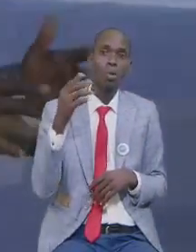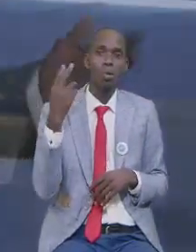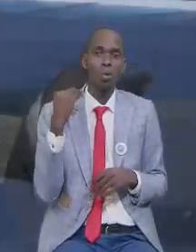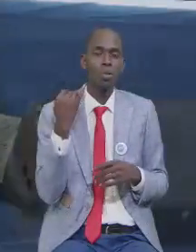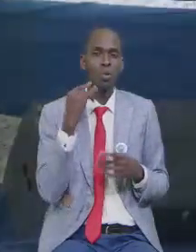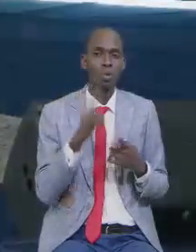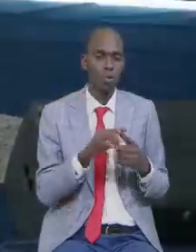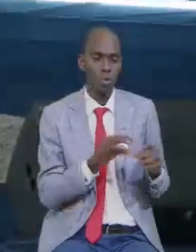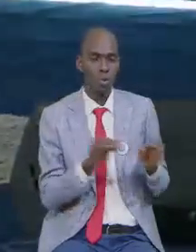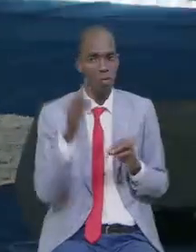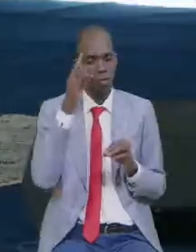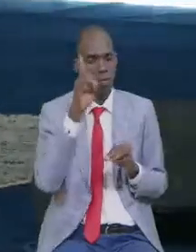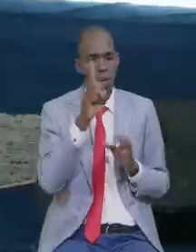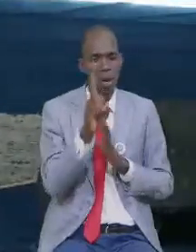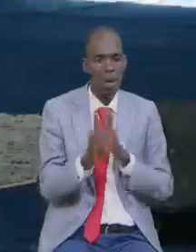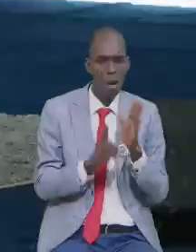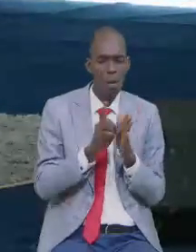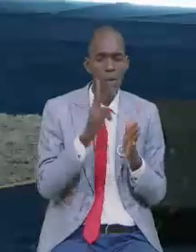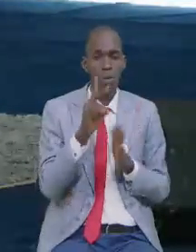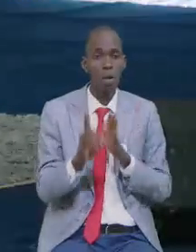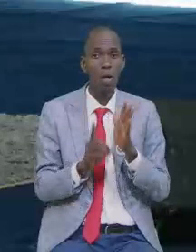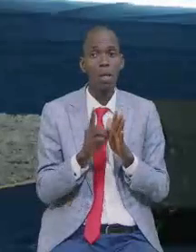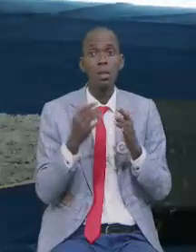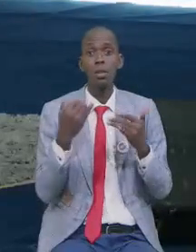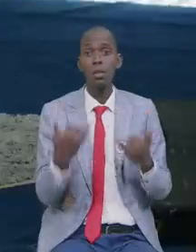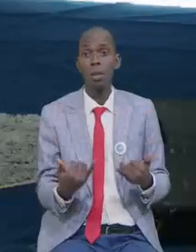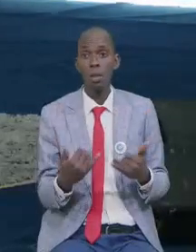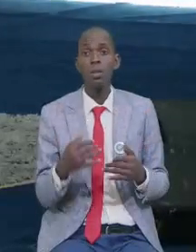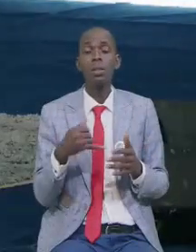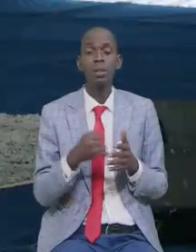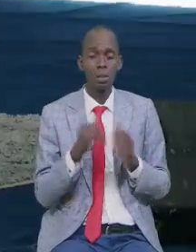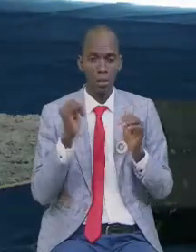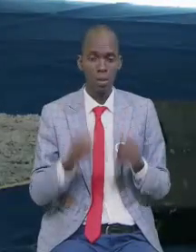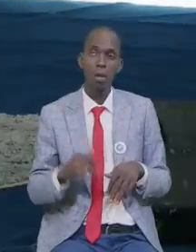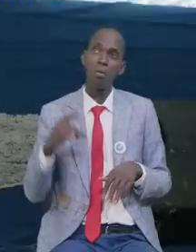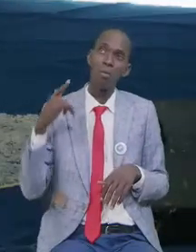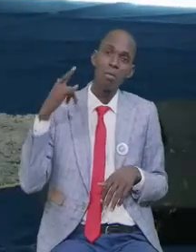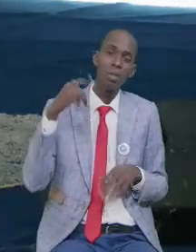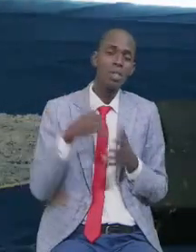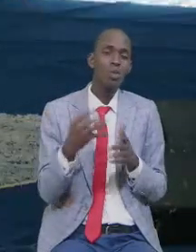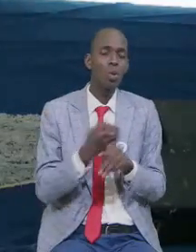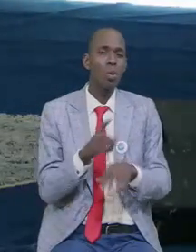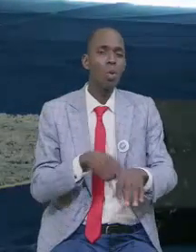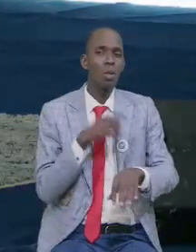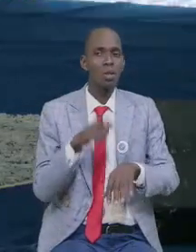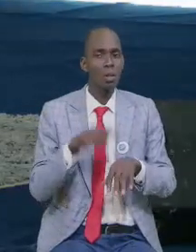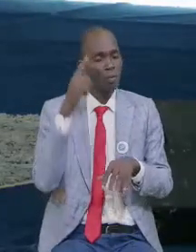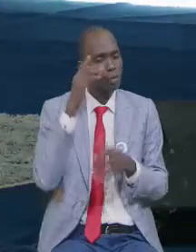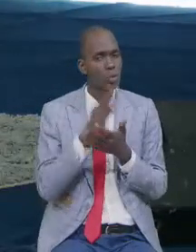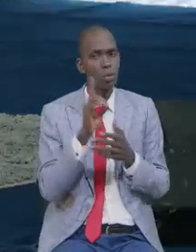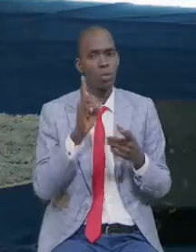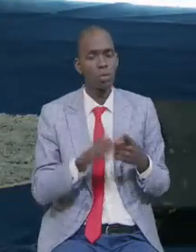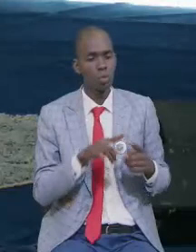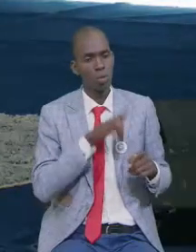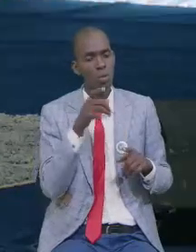1 hour, for 2 hours, but now it took a long time for somebody to fly from New York to